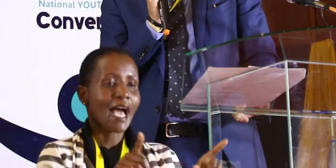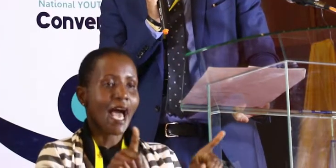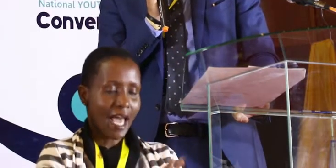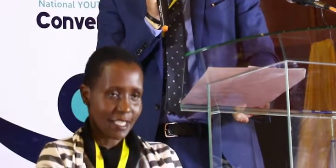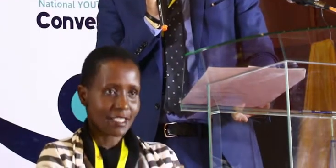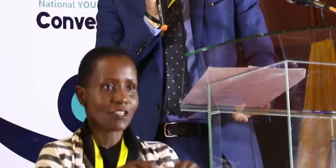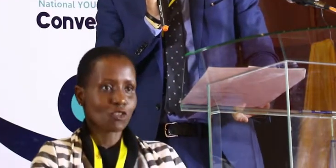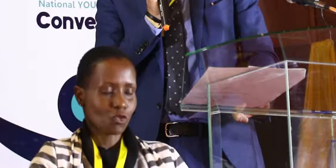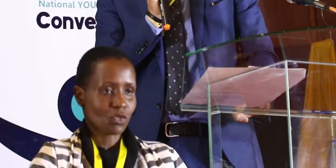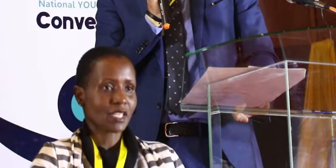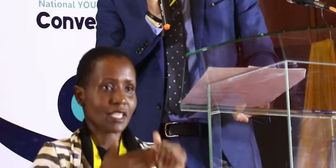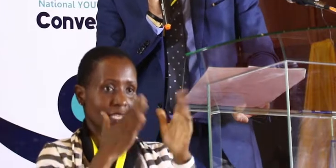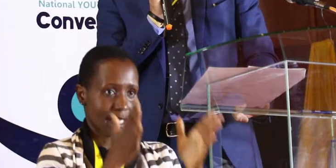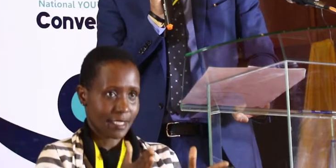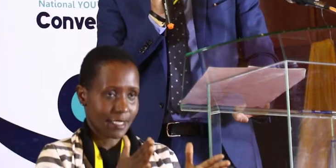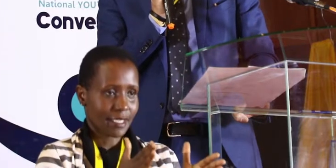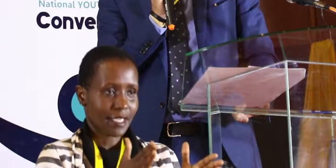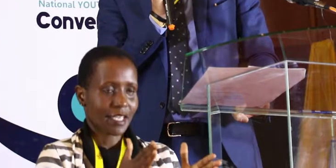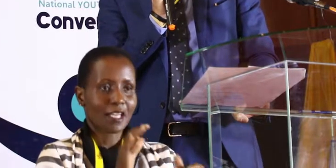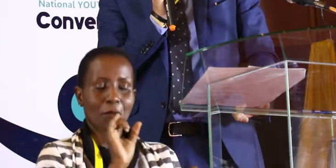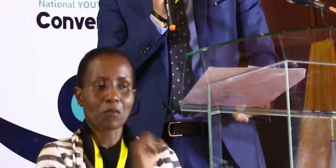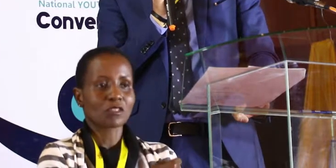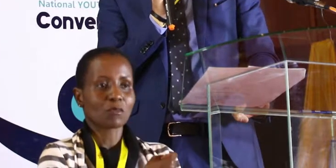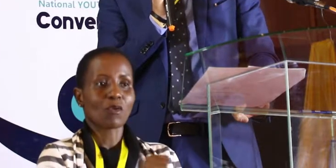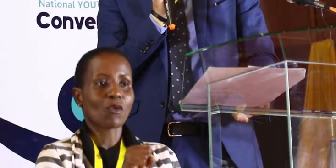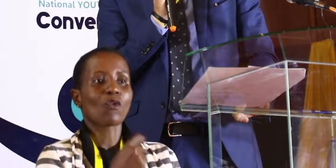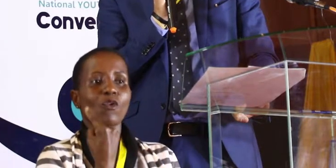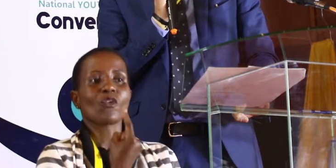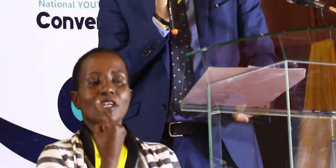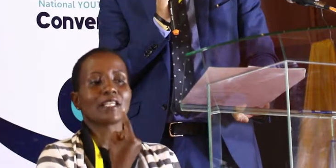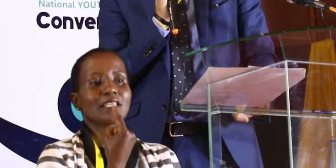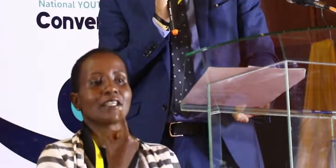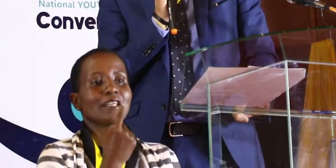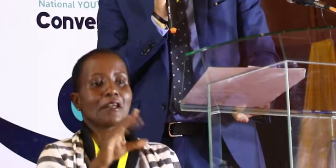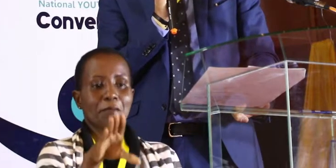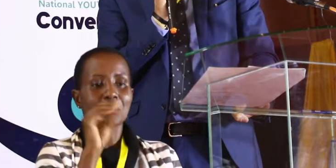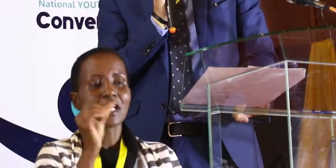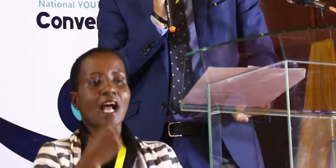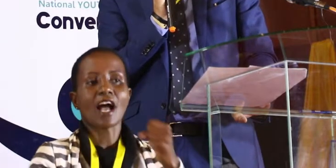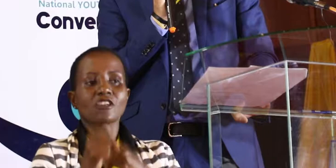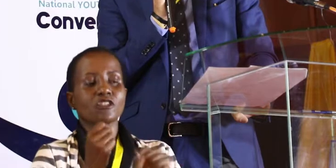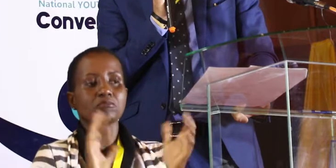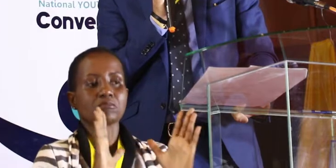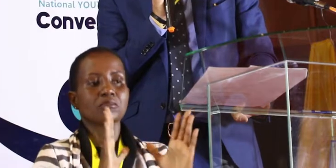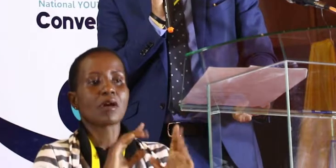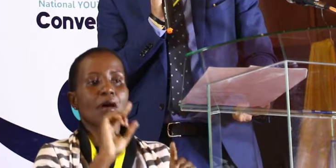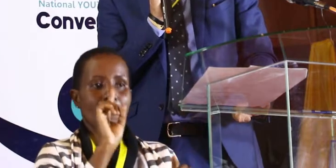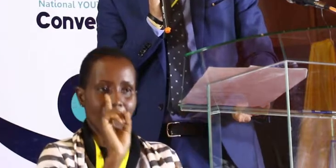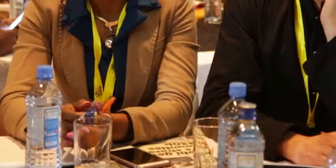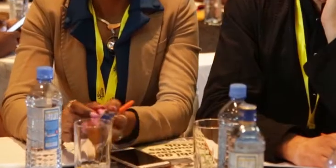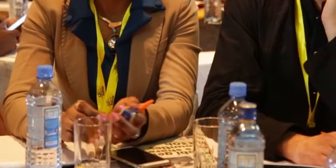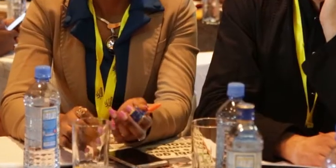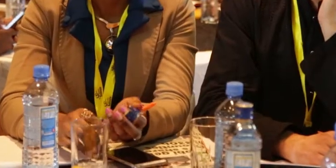leaders, you cannot only go into action. You have to do the